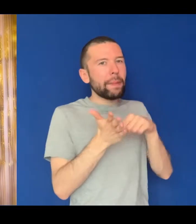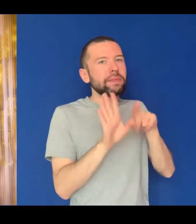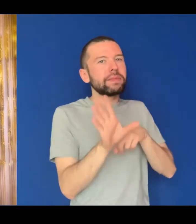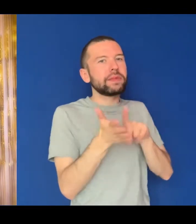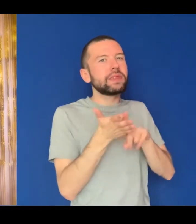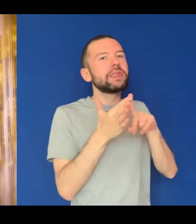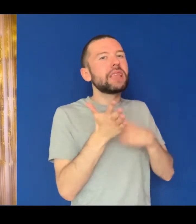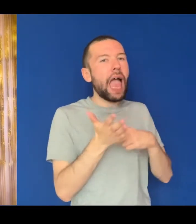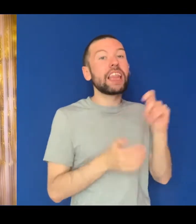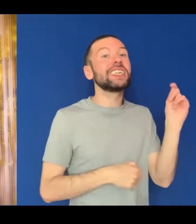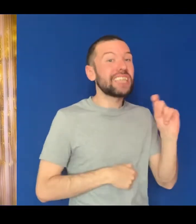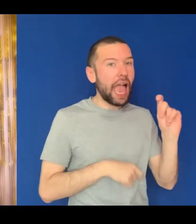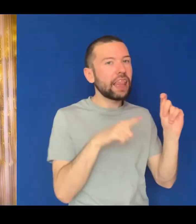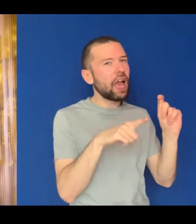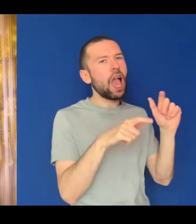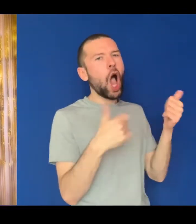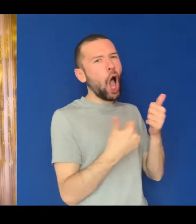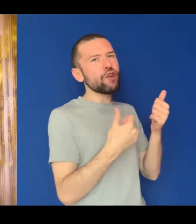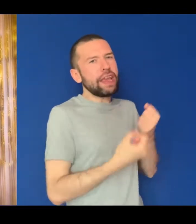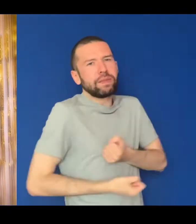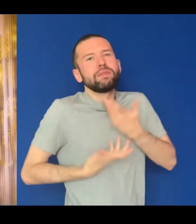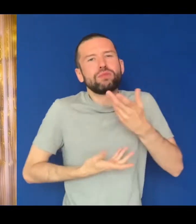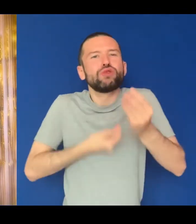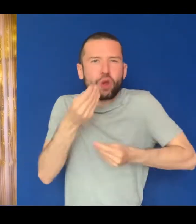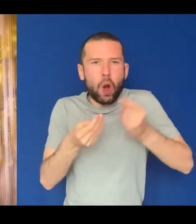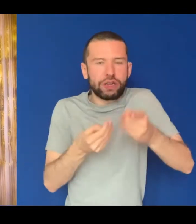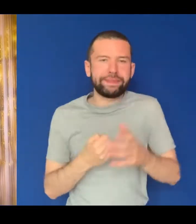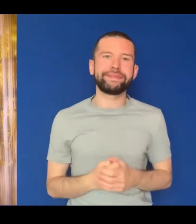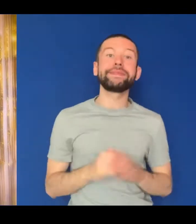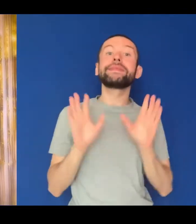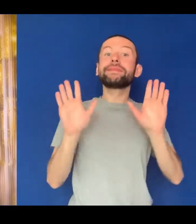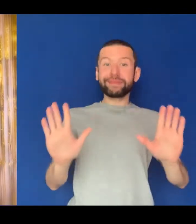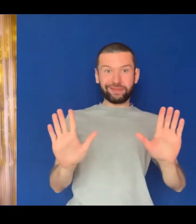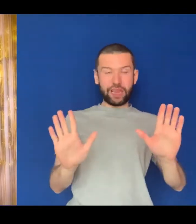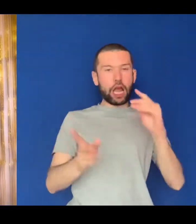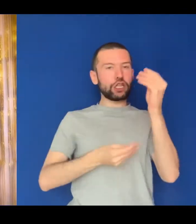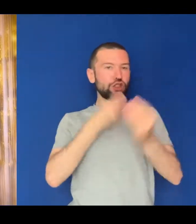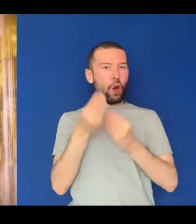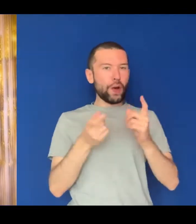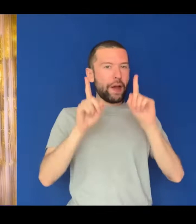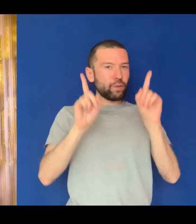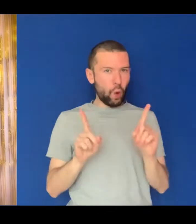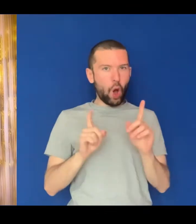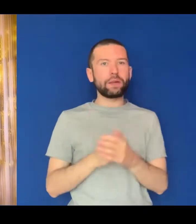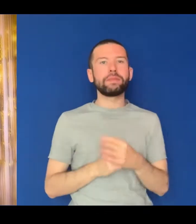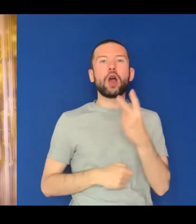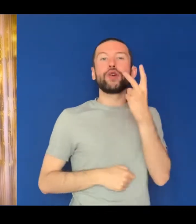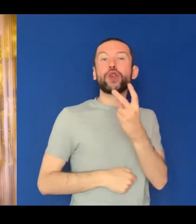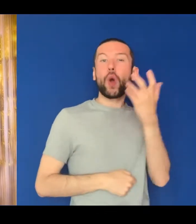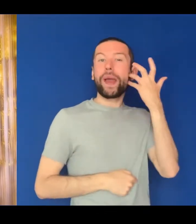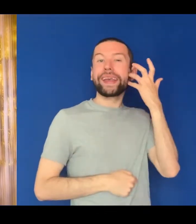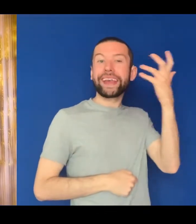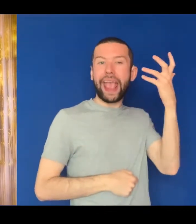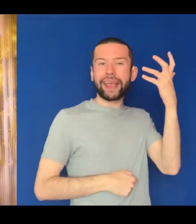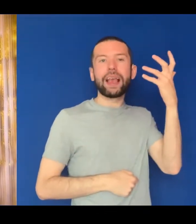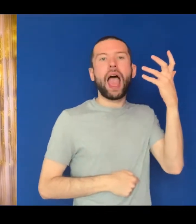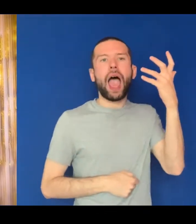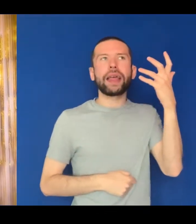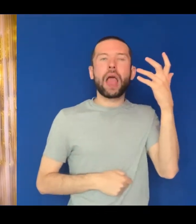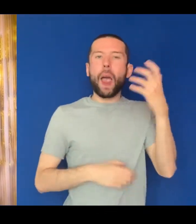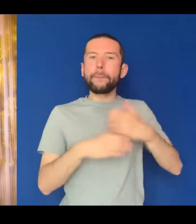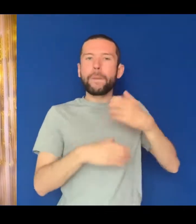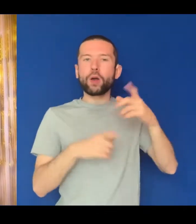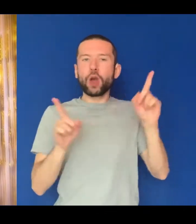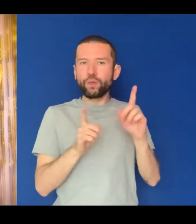he would be okay with me sharing his story. Let me tell you the story of two kings and a bottle